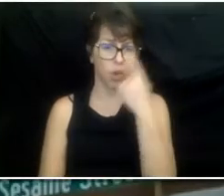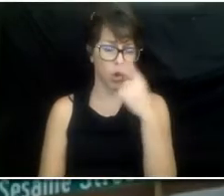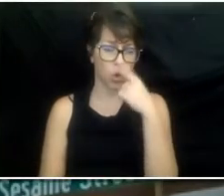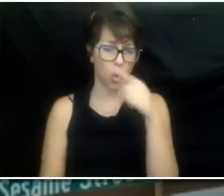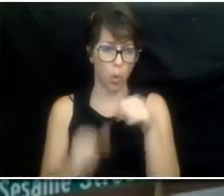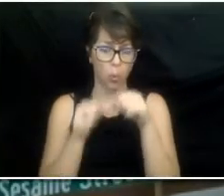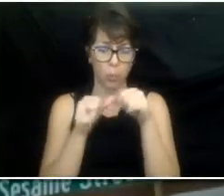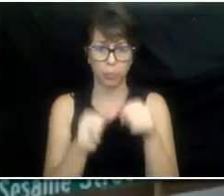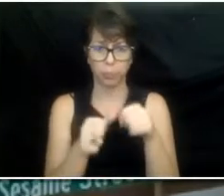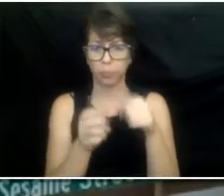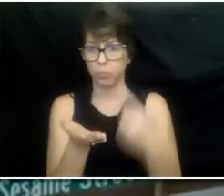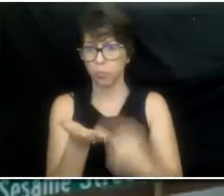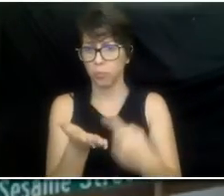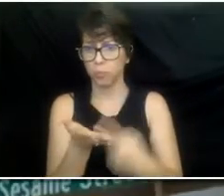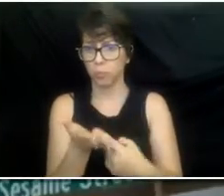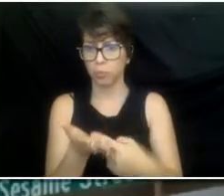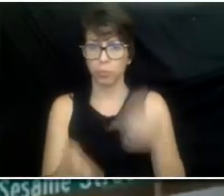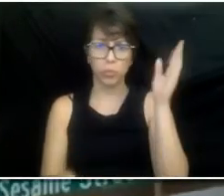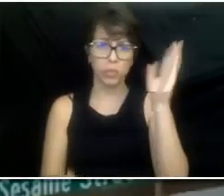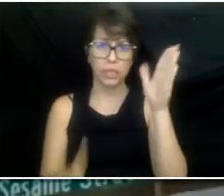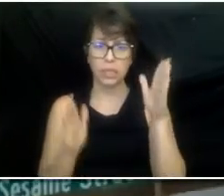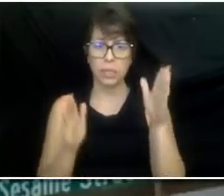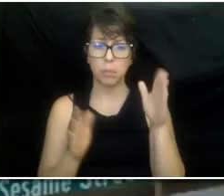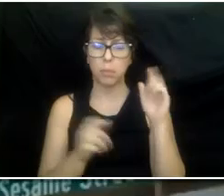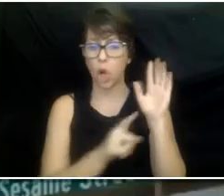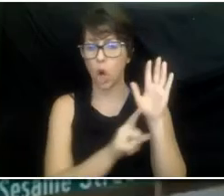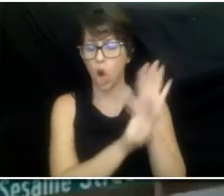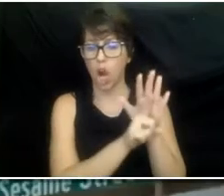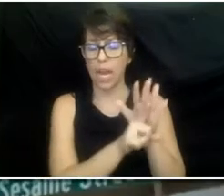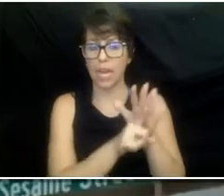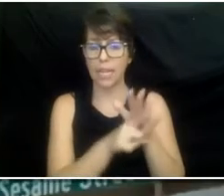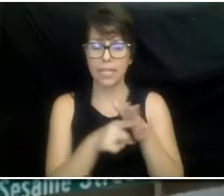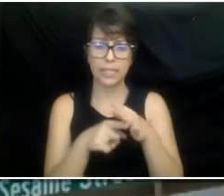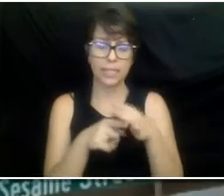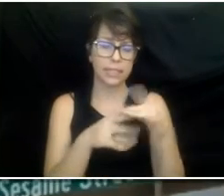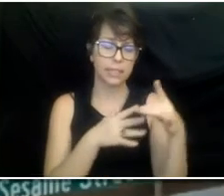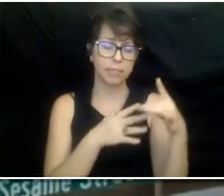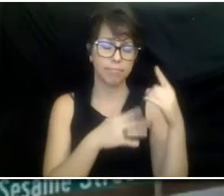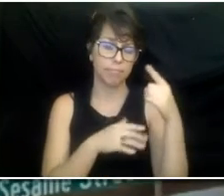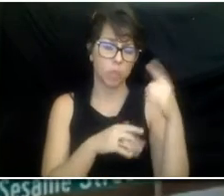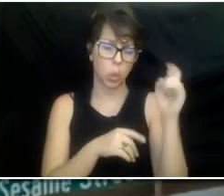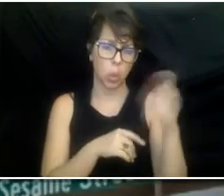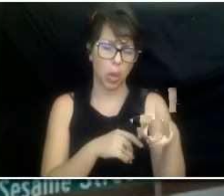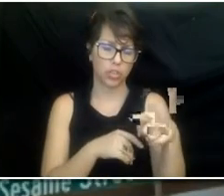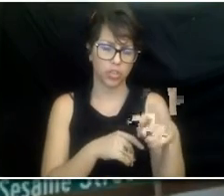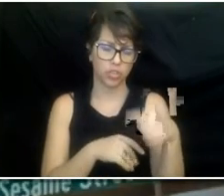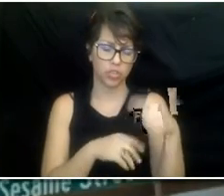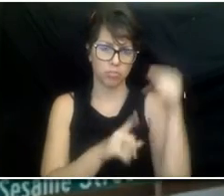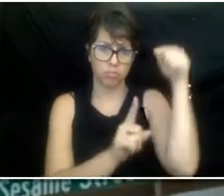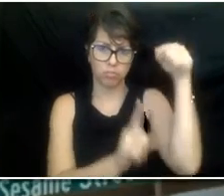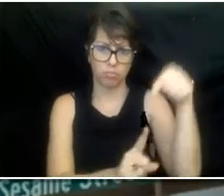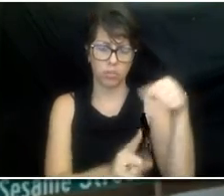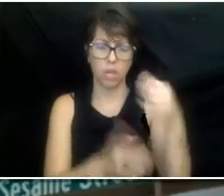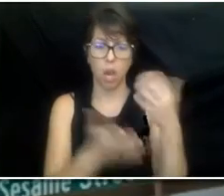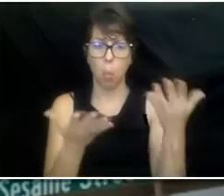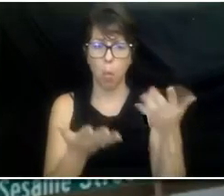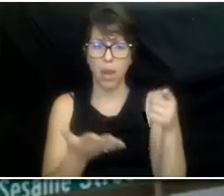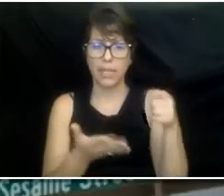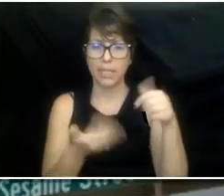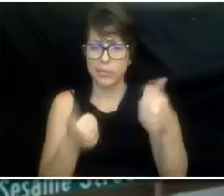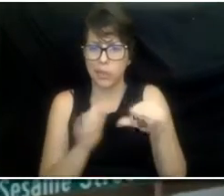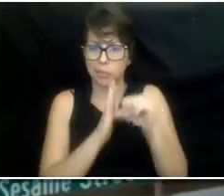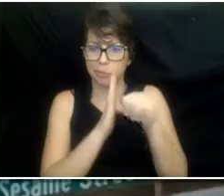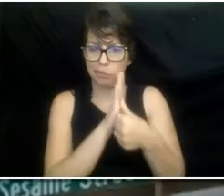radio runs if a complaint is taken right then an